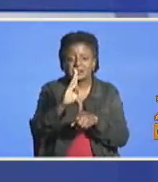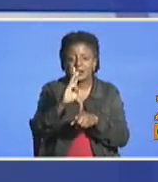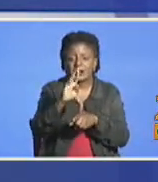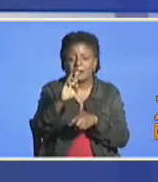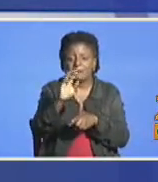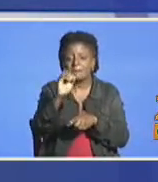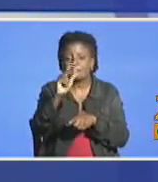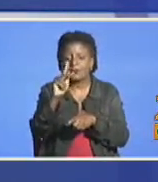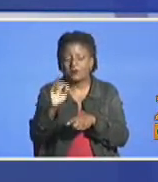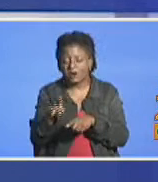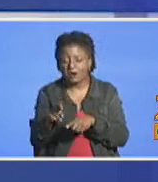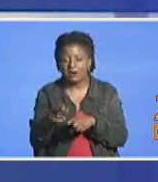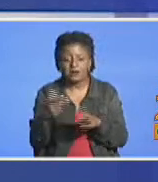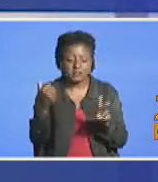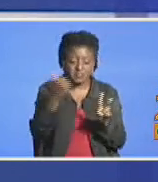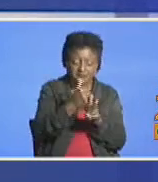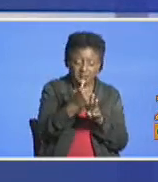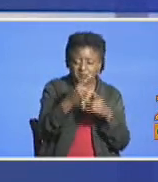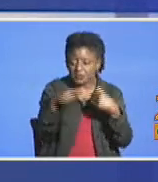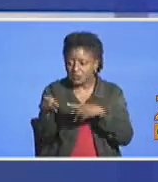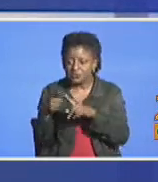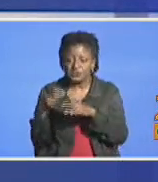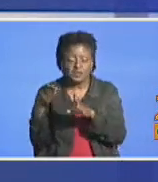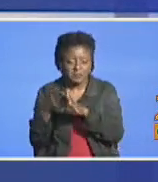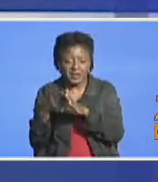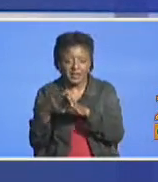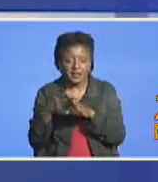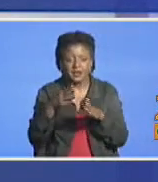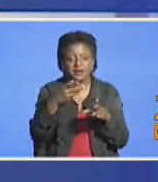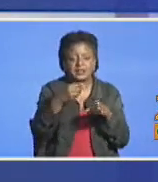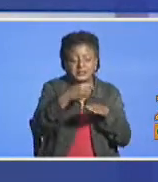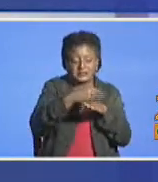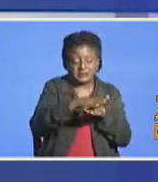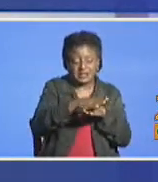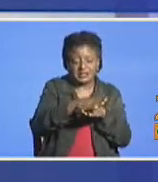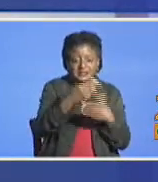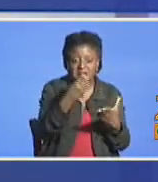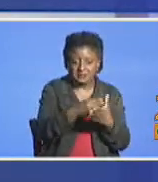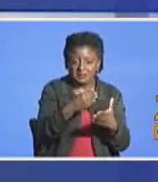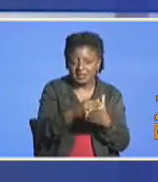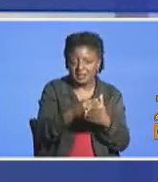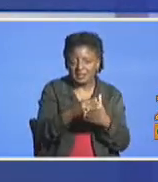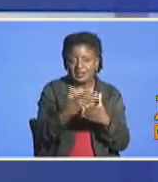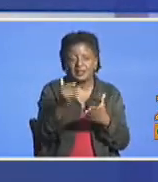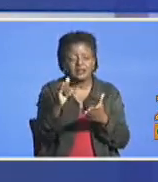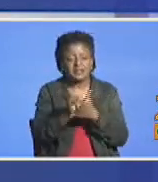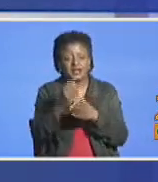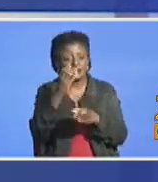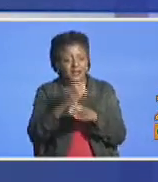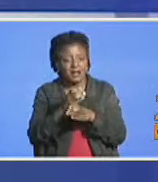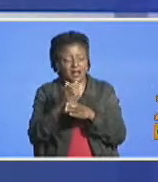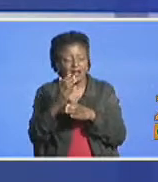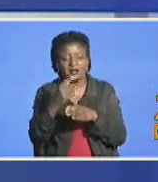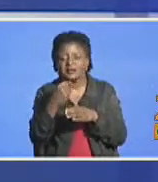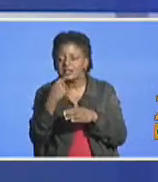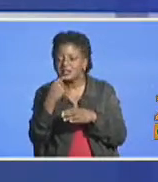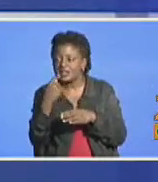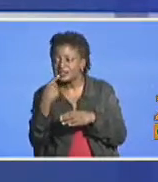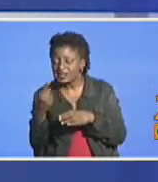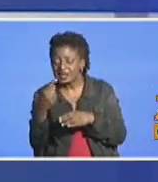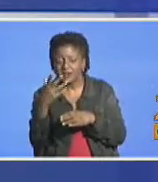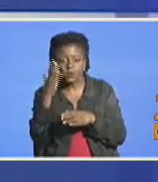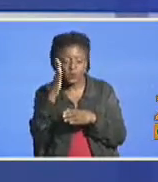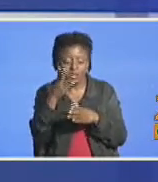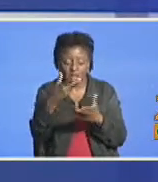to the bank and wires the specified amount, with the fraudulent company telling the individual that vehicle will arrive within 6 to